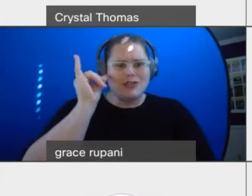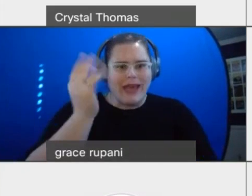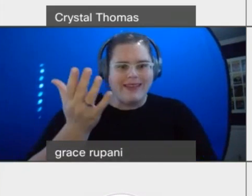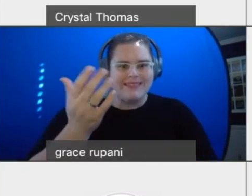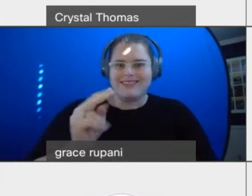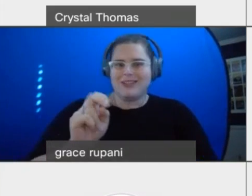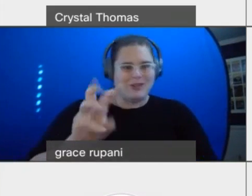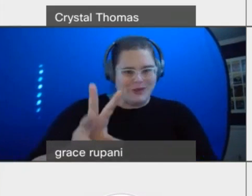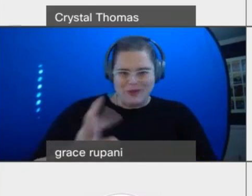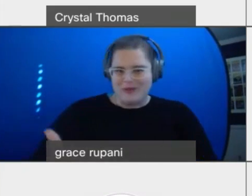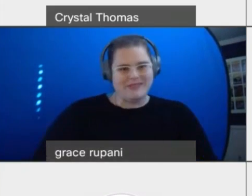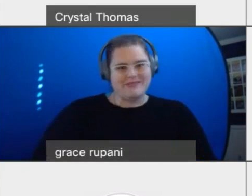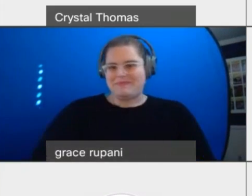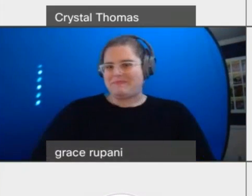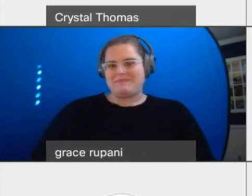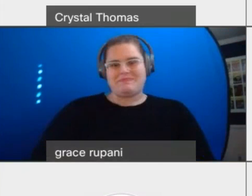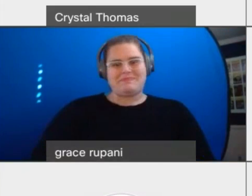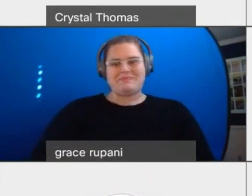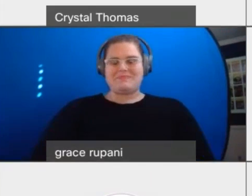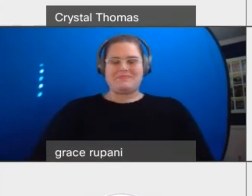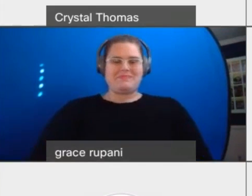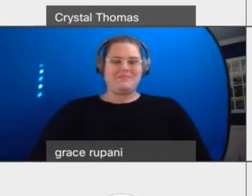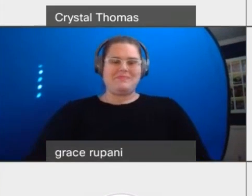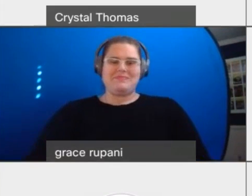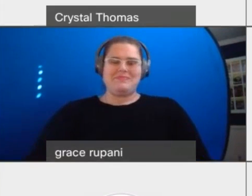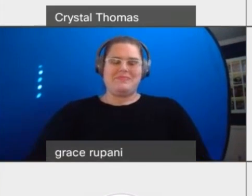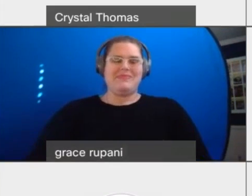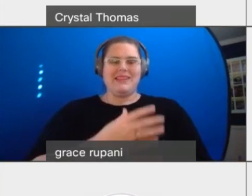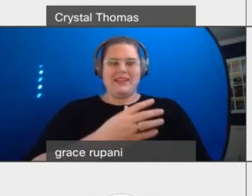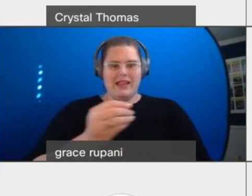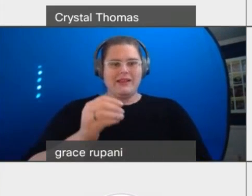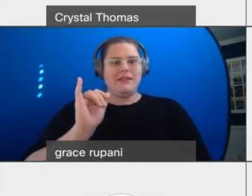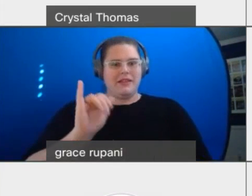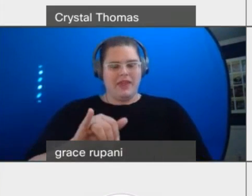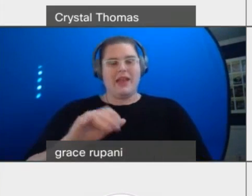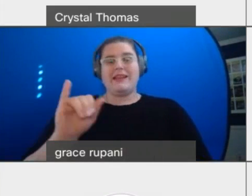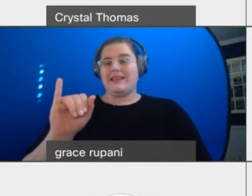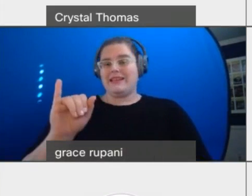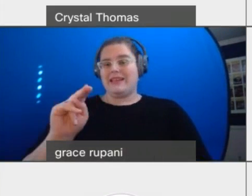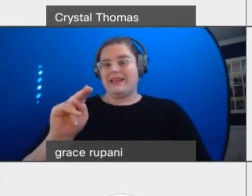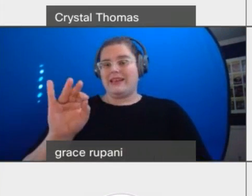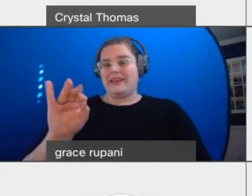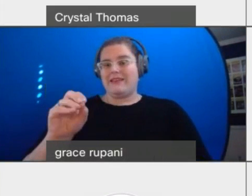And so, as the informed consents are being developed, there's